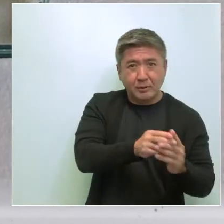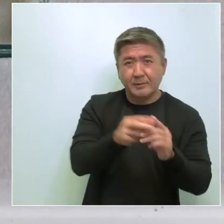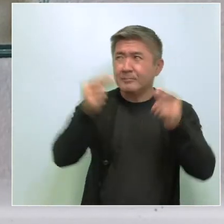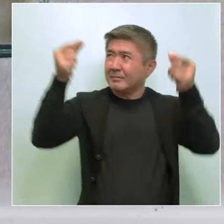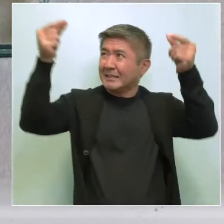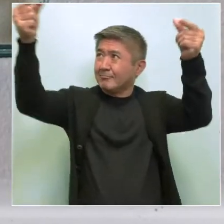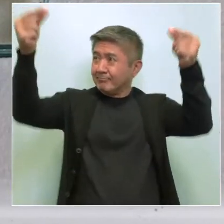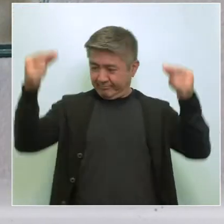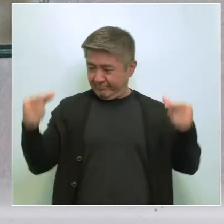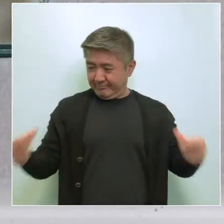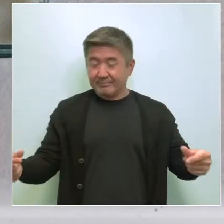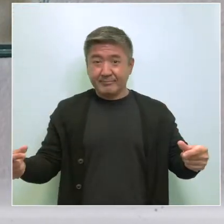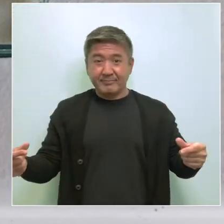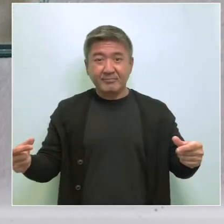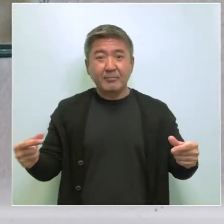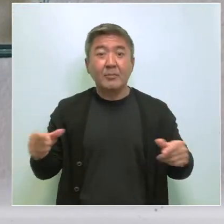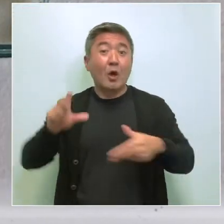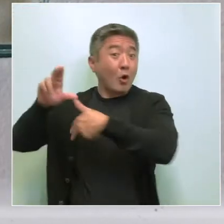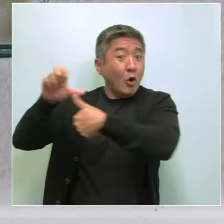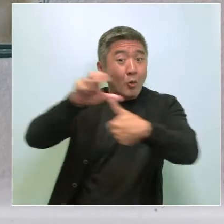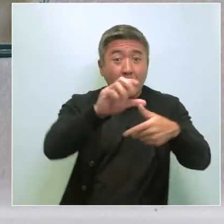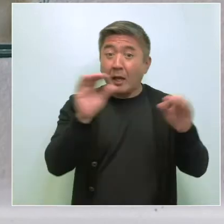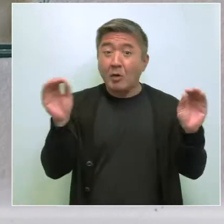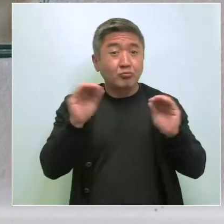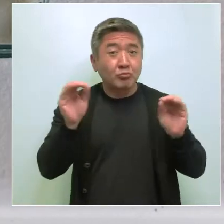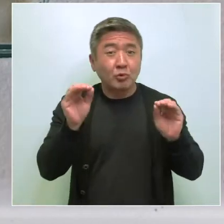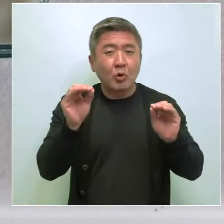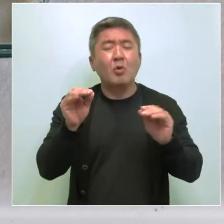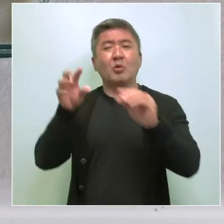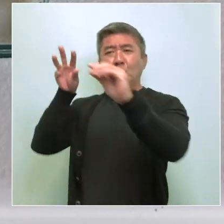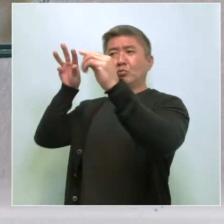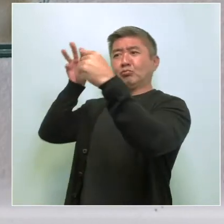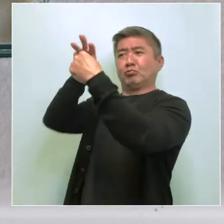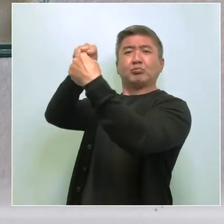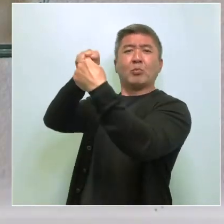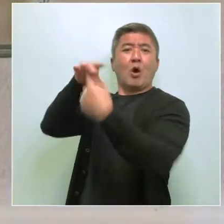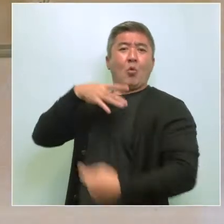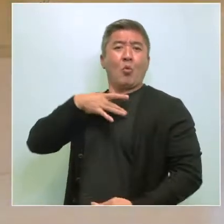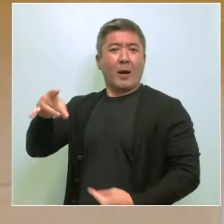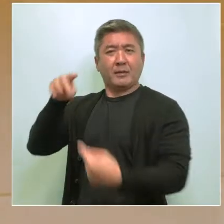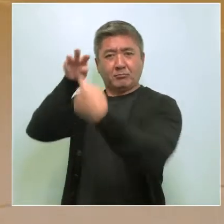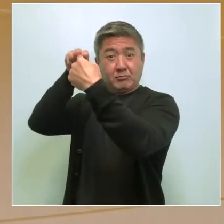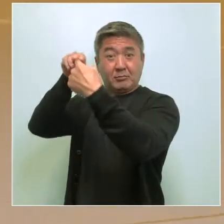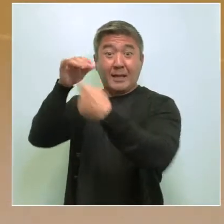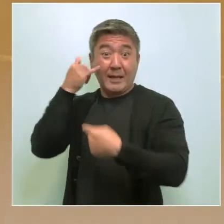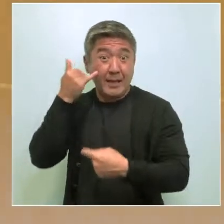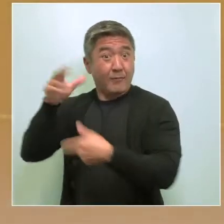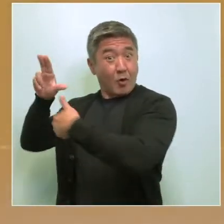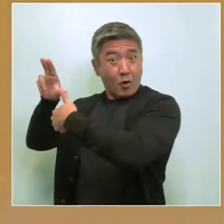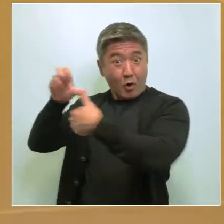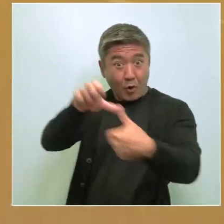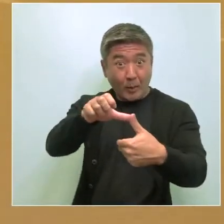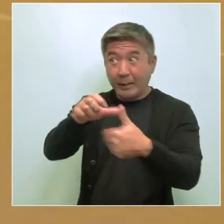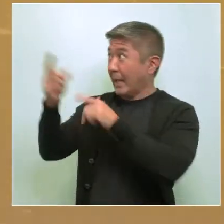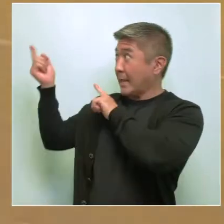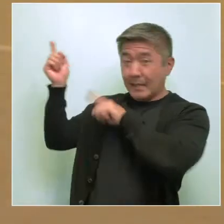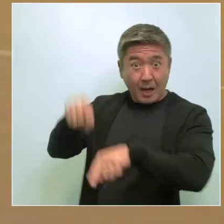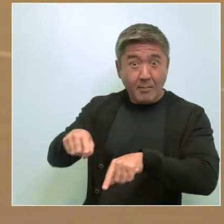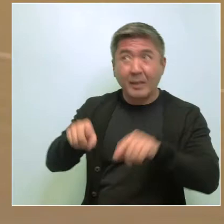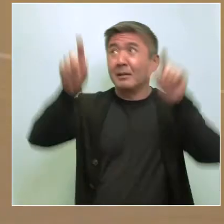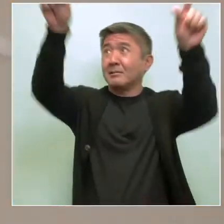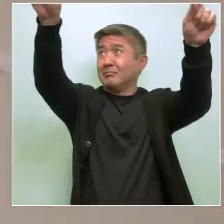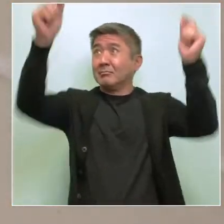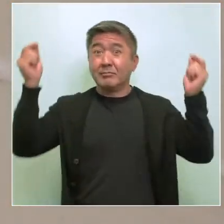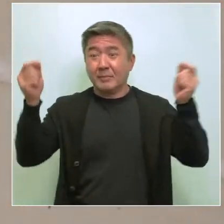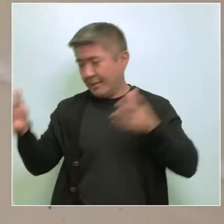part sticks out. During normal conditions, it's covered with a white cap. When there's an incoming event, you pull the white